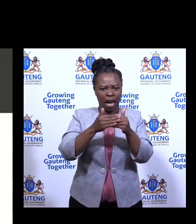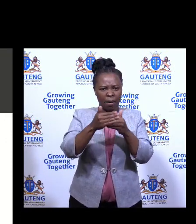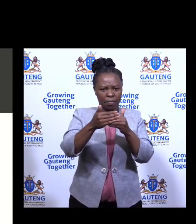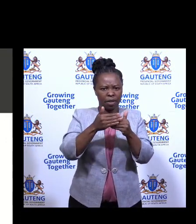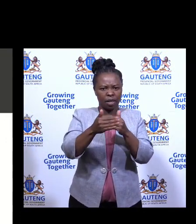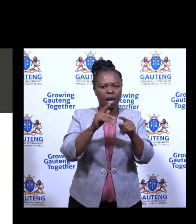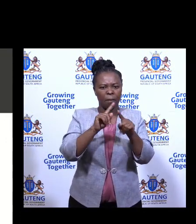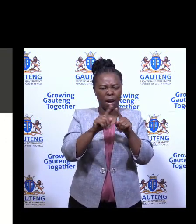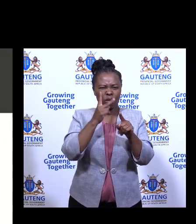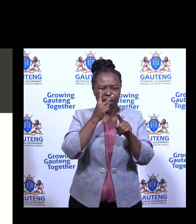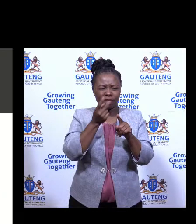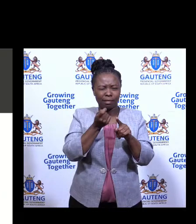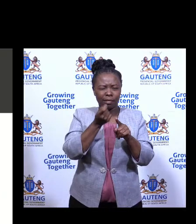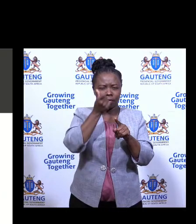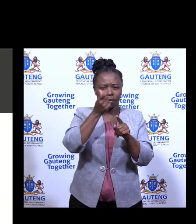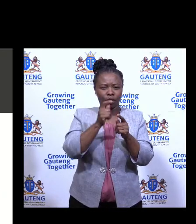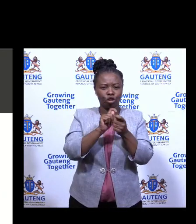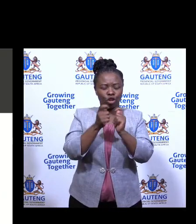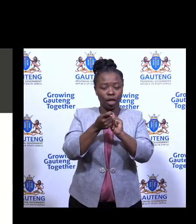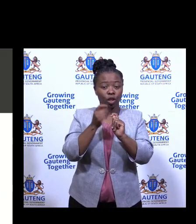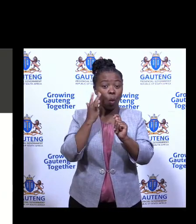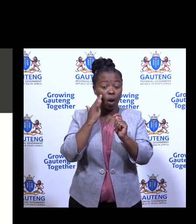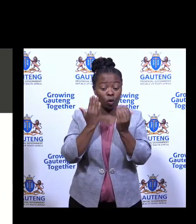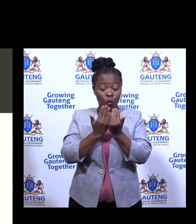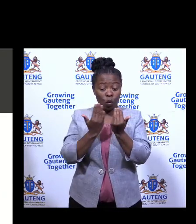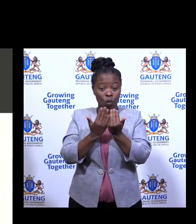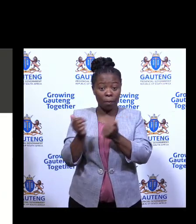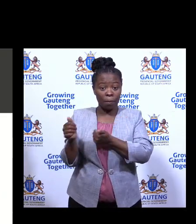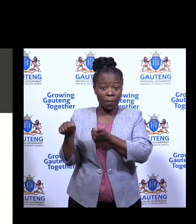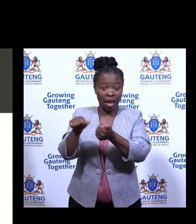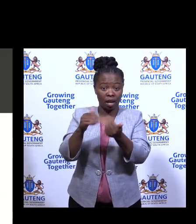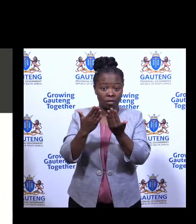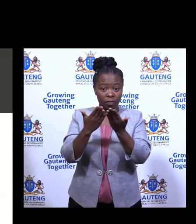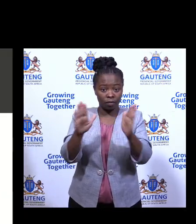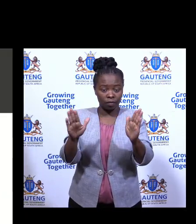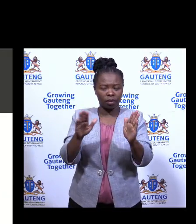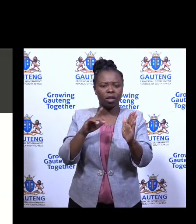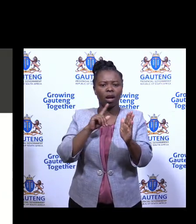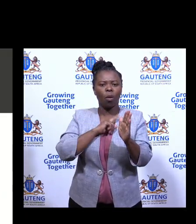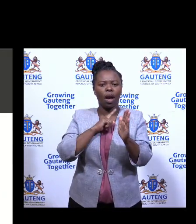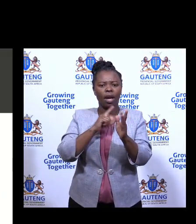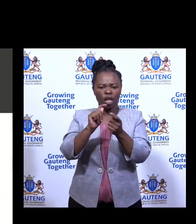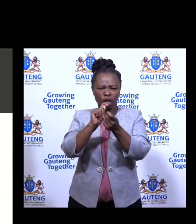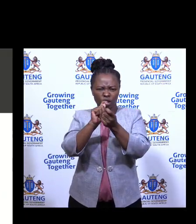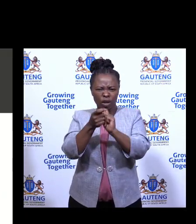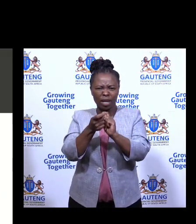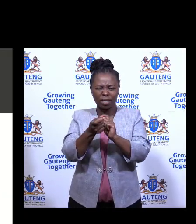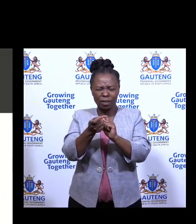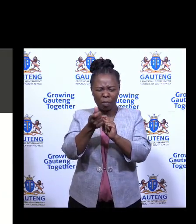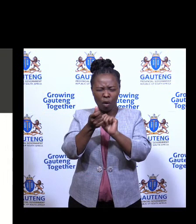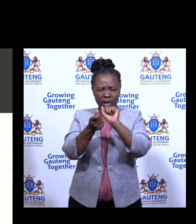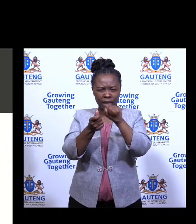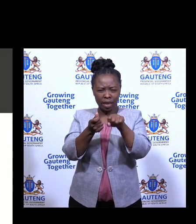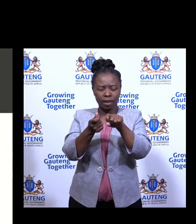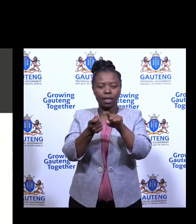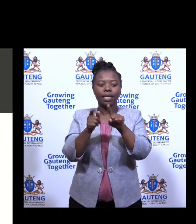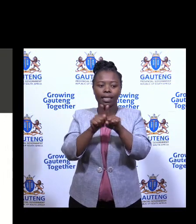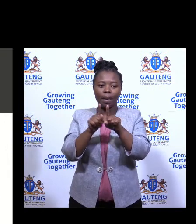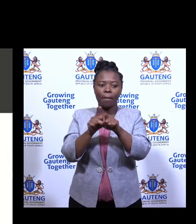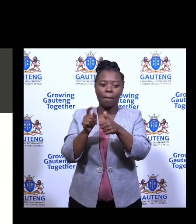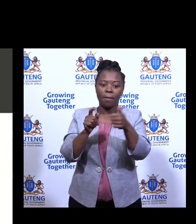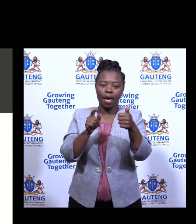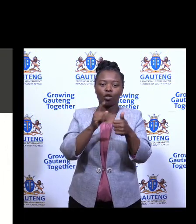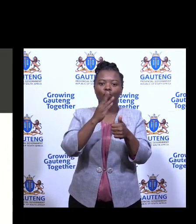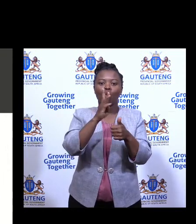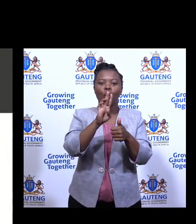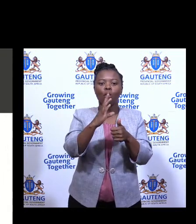note a very slight change as school went back. Just because that change is small, though, again, linking back to Bruce's presentation,